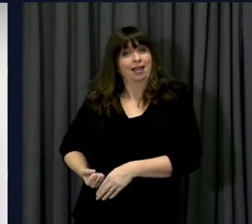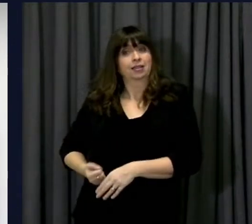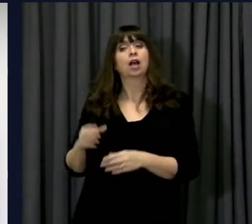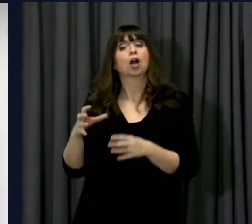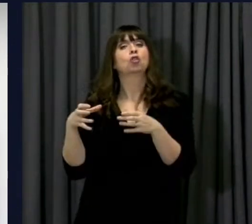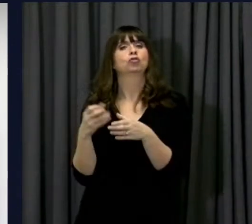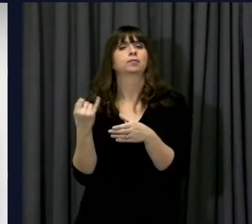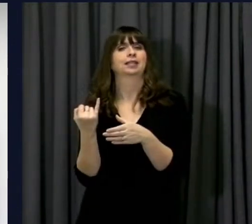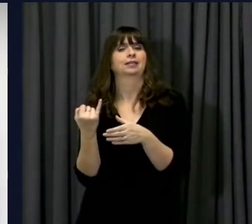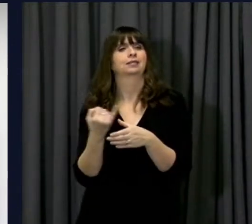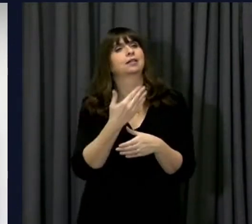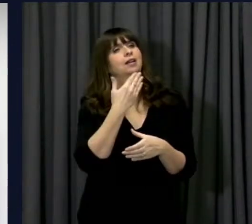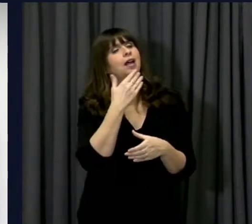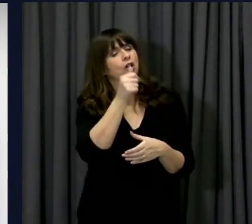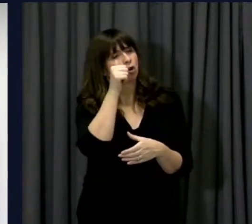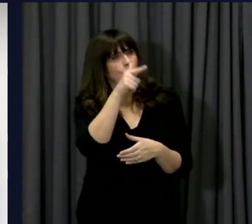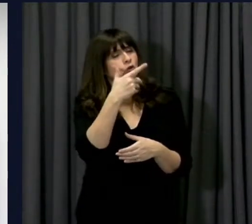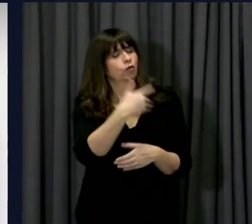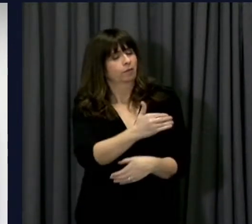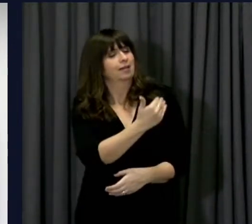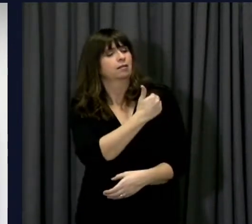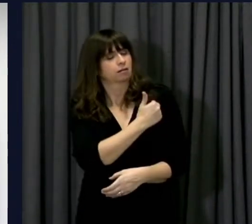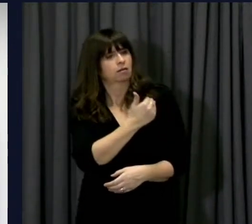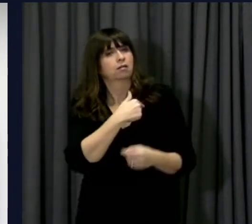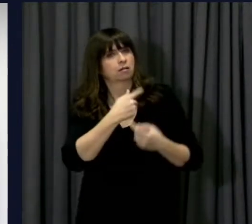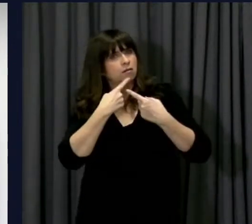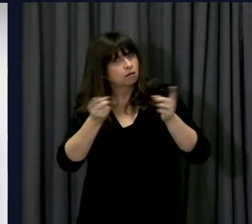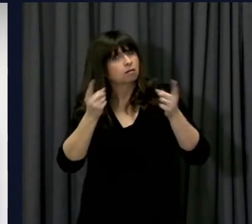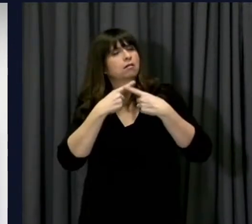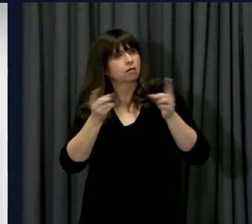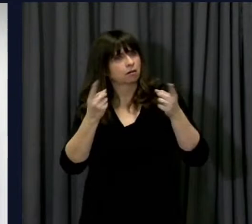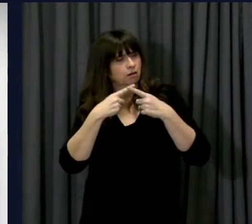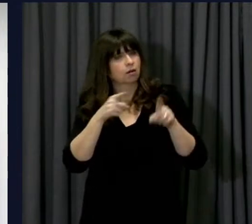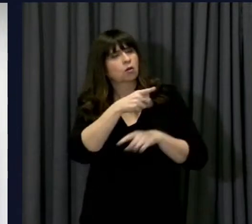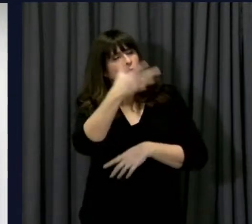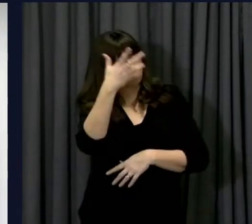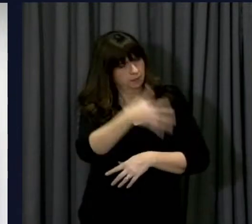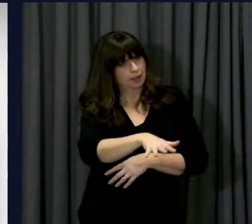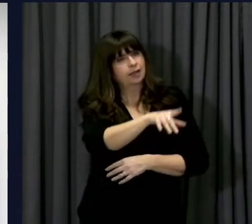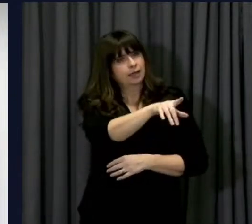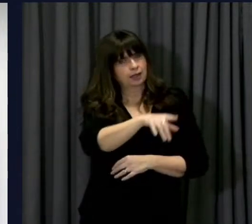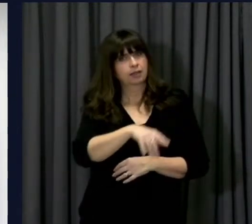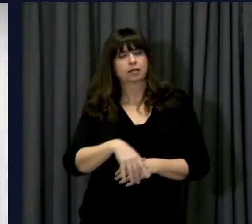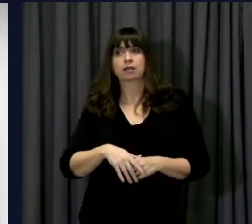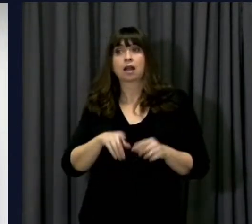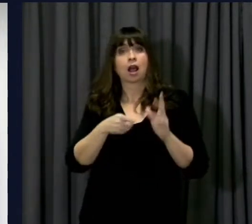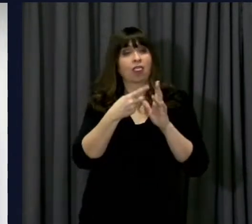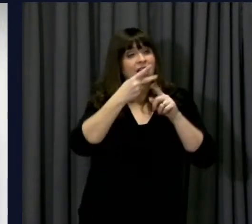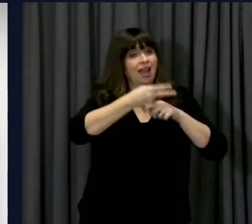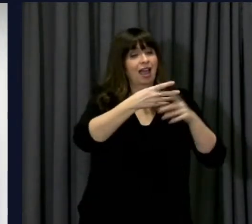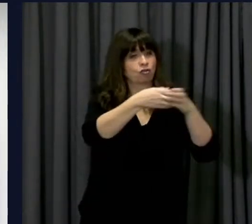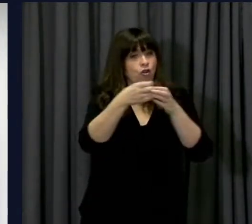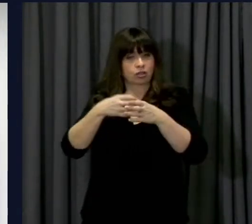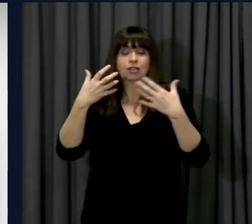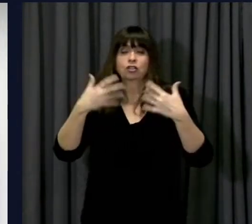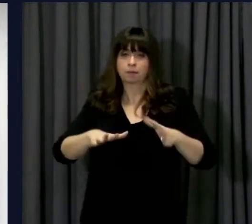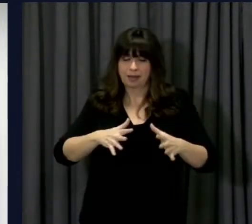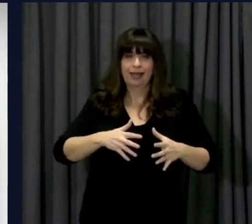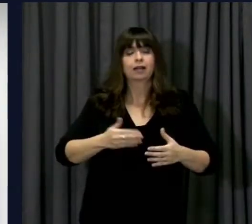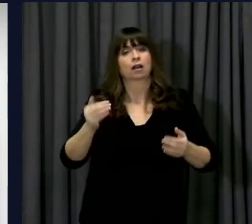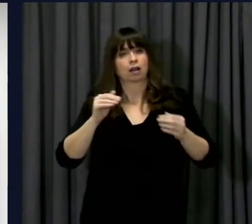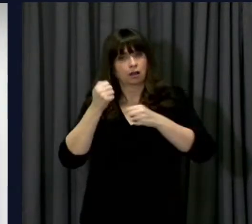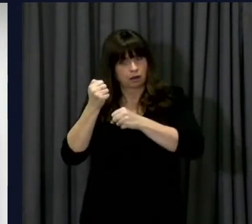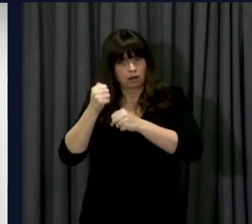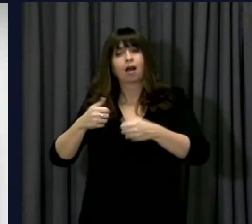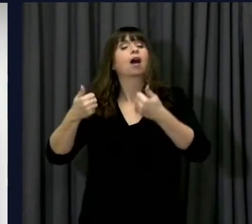been very helpful in broadcasting that to our viewers and listeners, as indeed have other carers organisations. And the conversations have